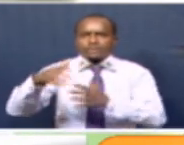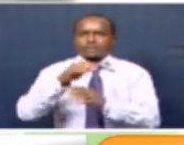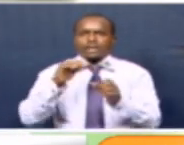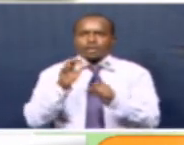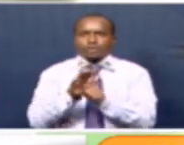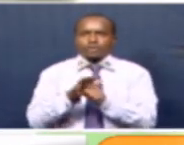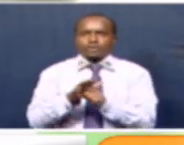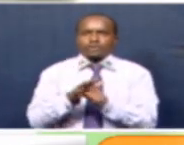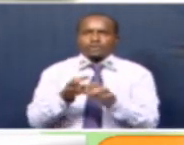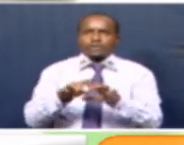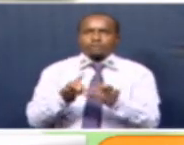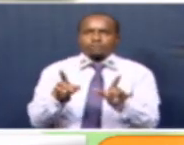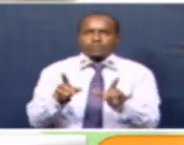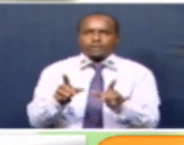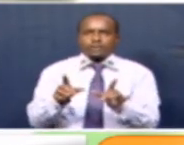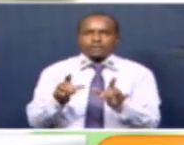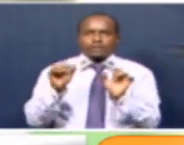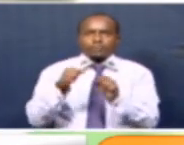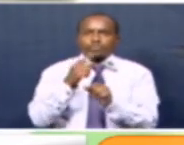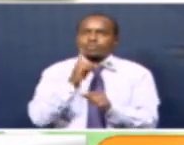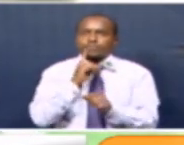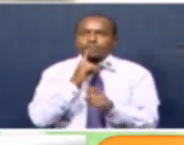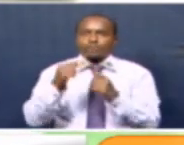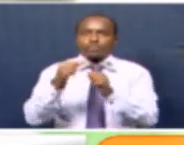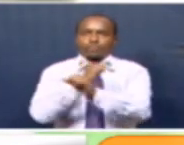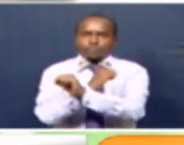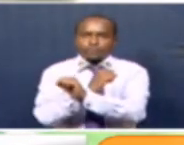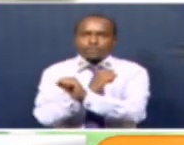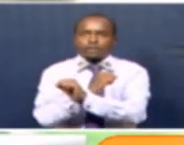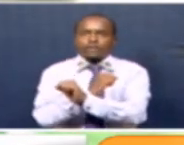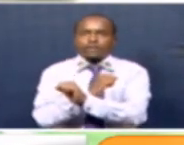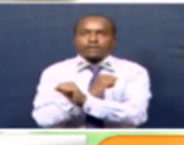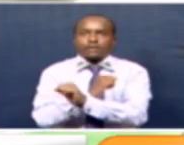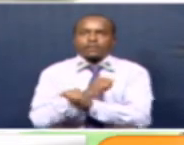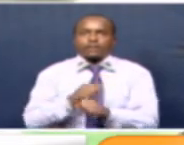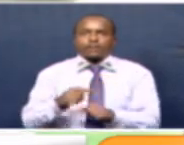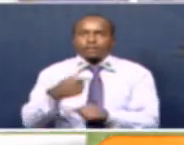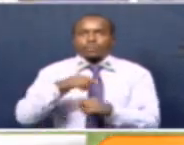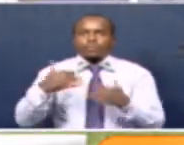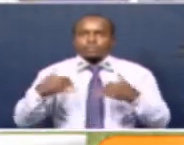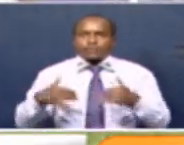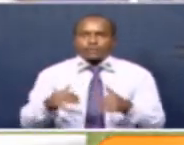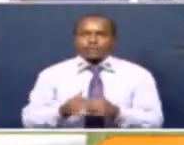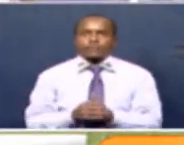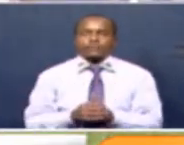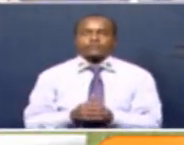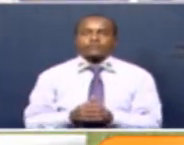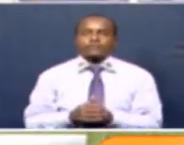but hatuwezi sema tuwezaenda kudefend hiyo game, tunaenda kujiexpress, sisi tutacheza.